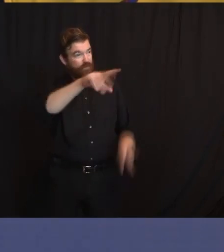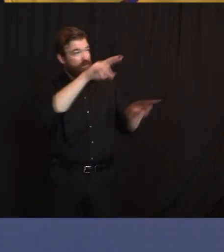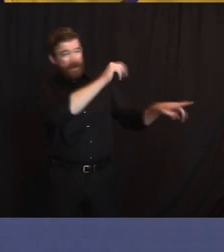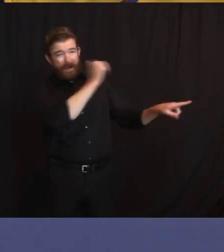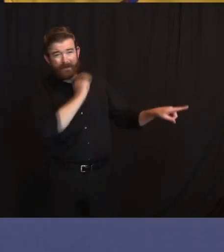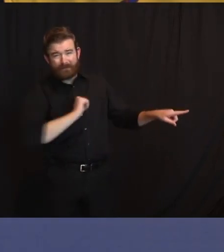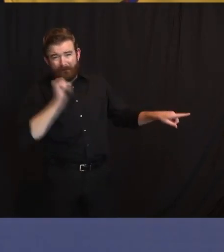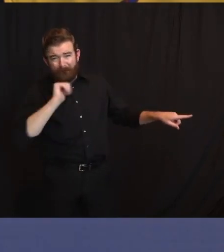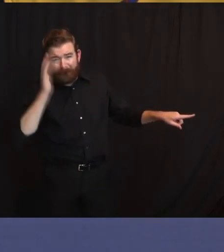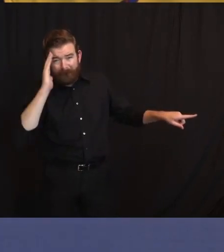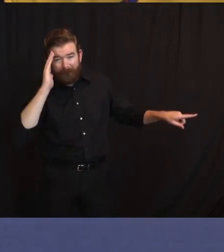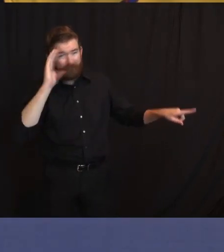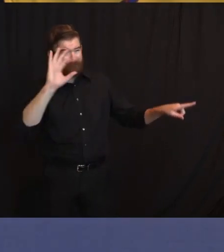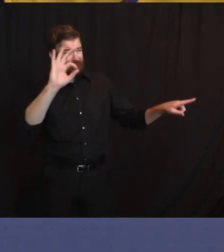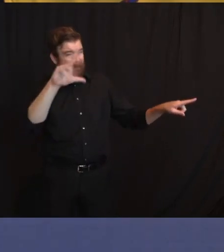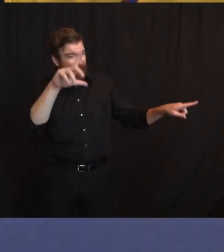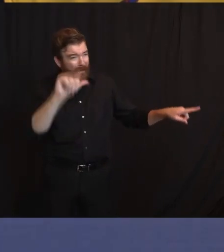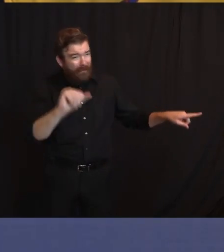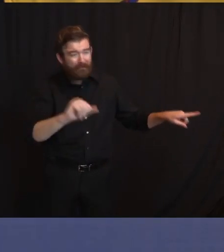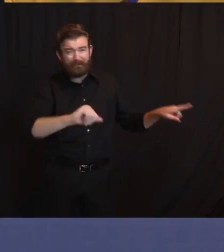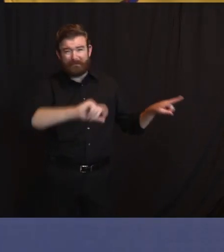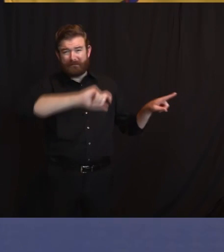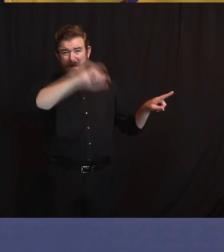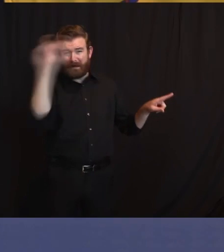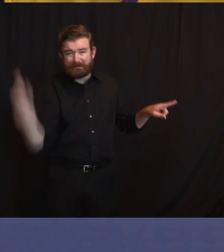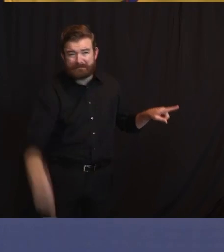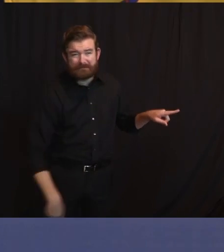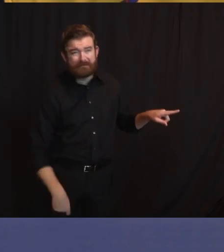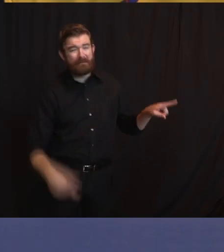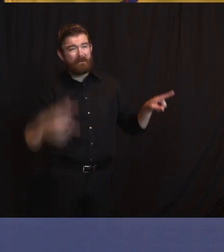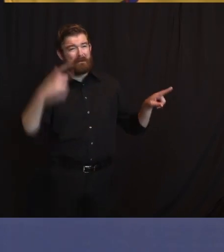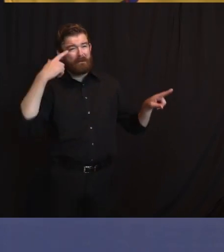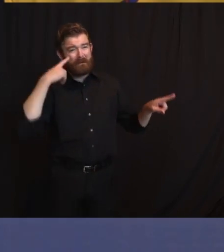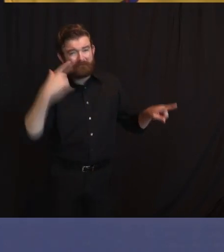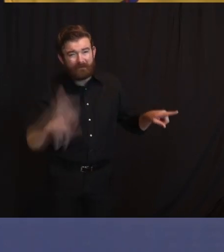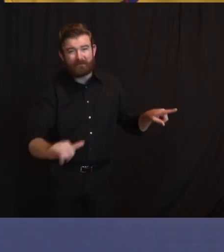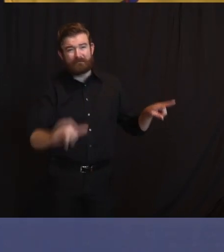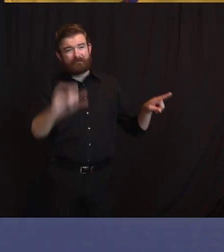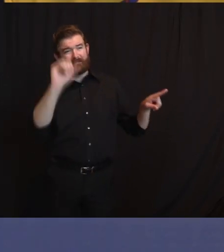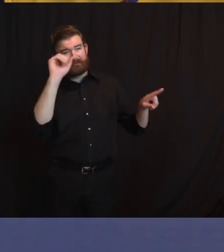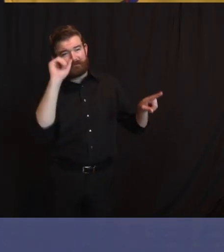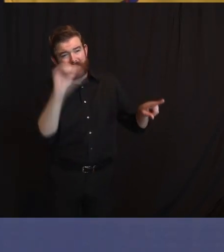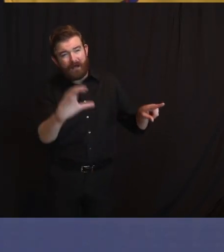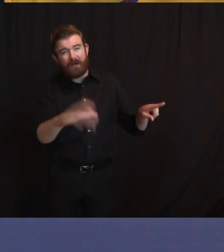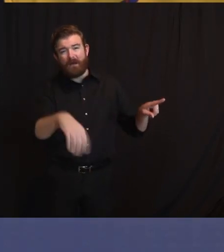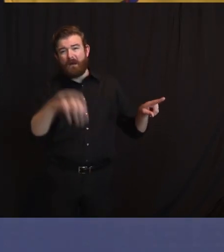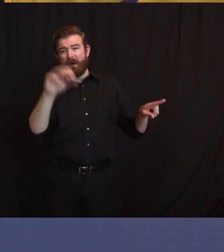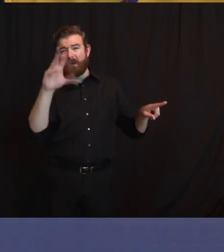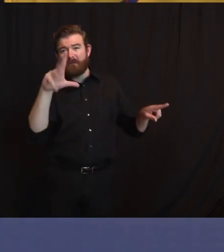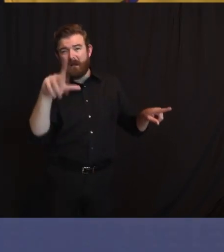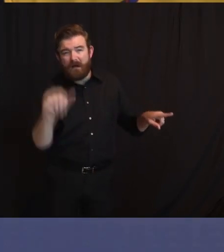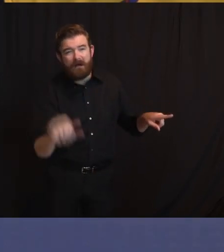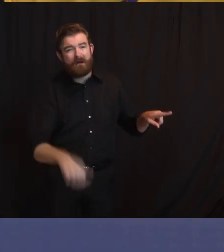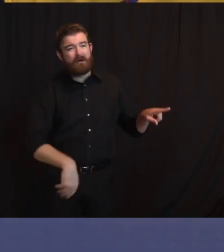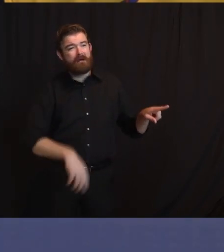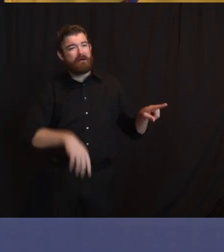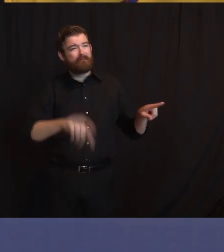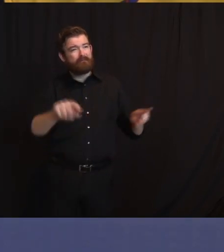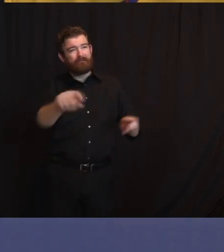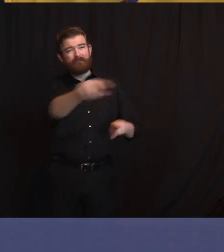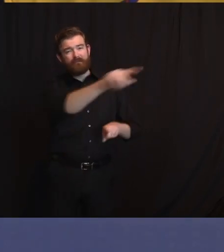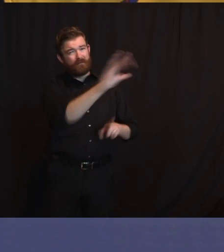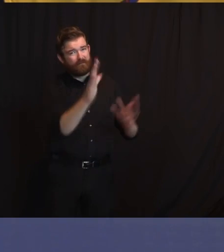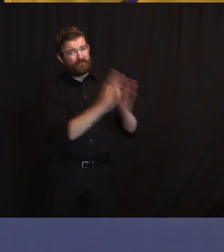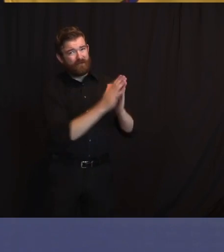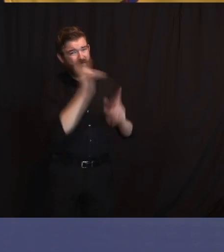Texas, parts of California, South Carolina, Oklahoma. Keep them in your prayers.